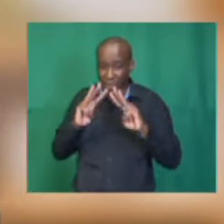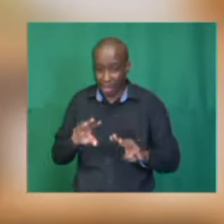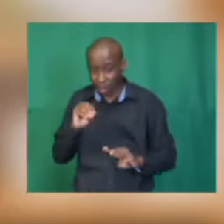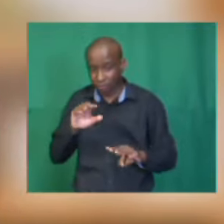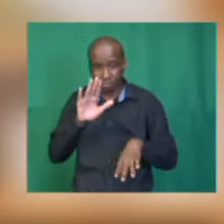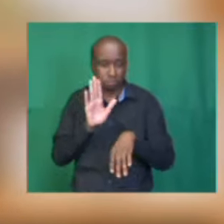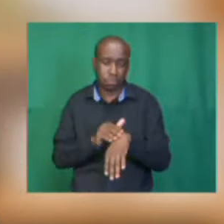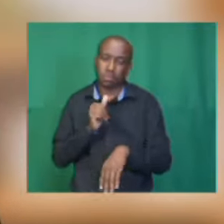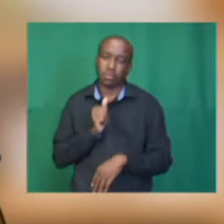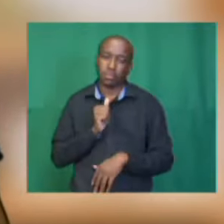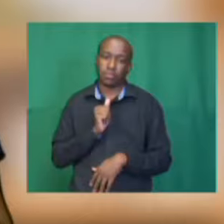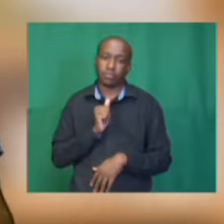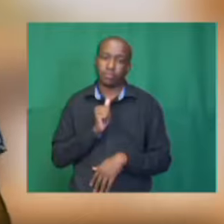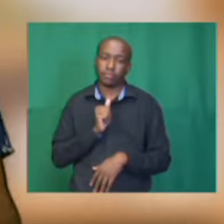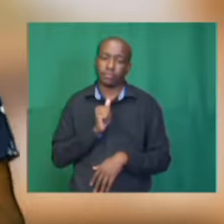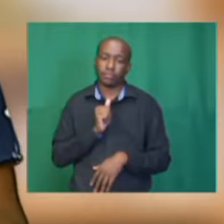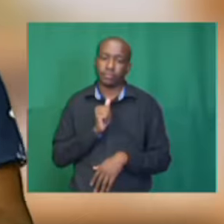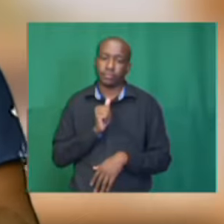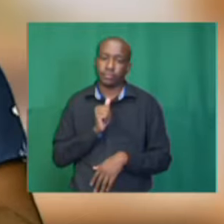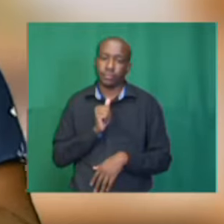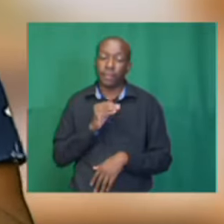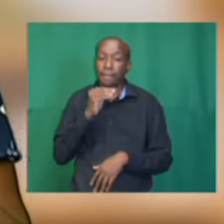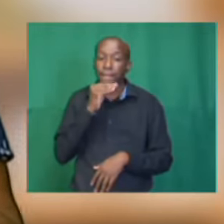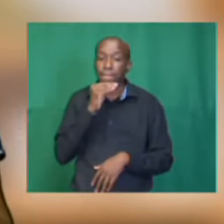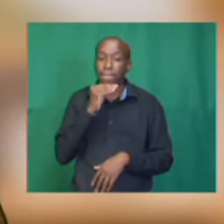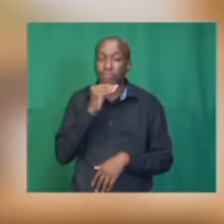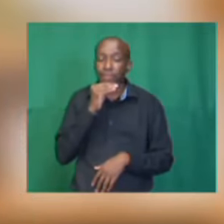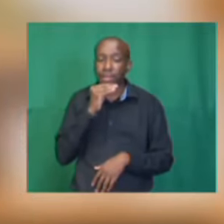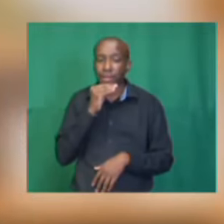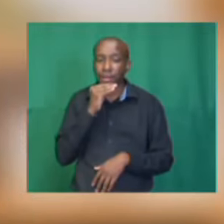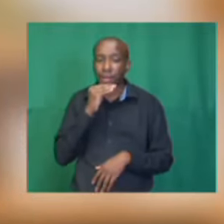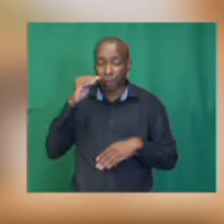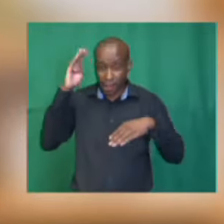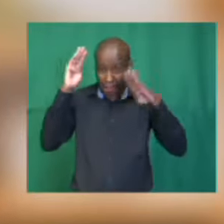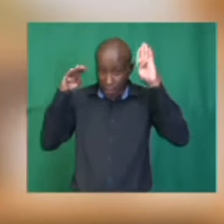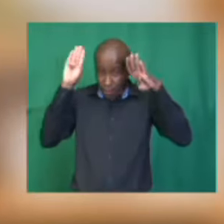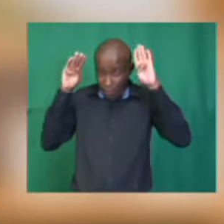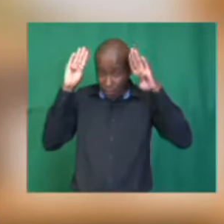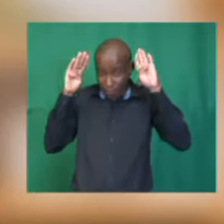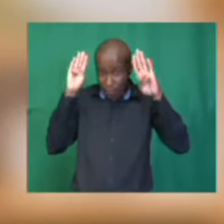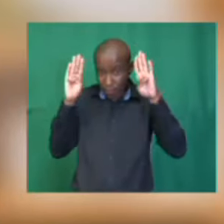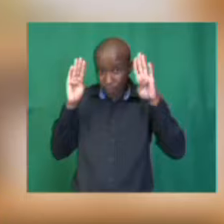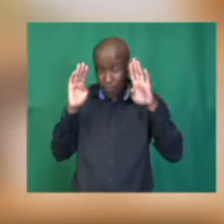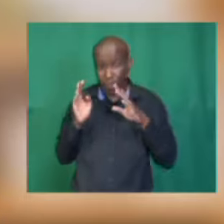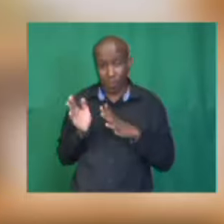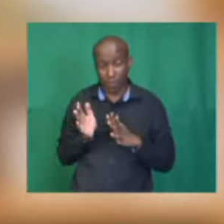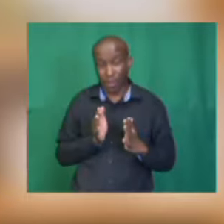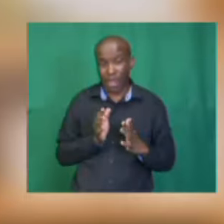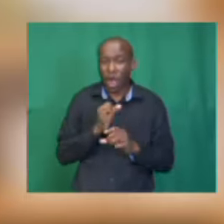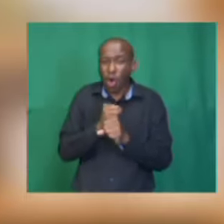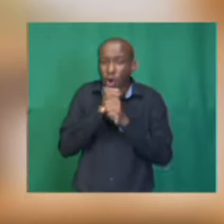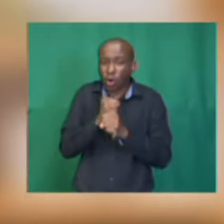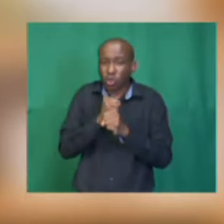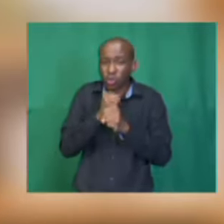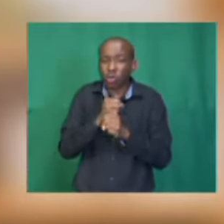peaceful animal. And besides that, it represents wealth. So during those days, horses were